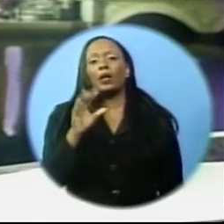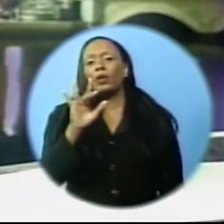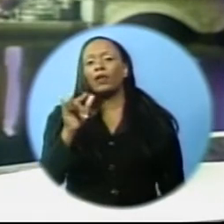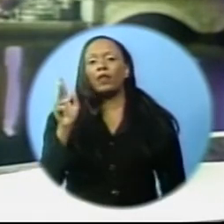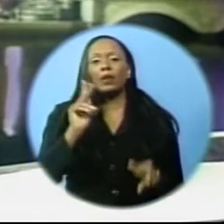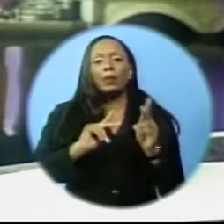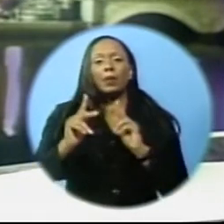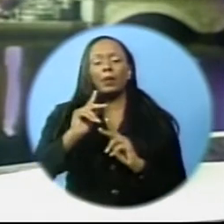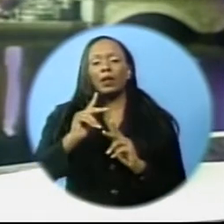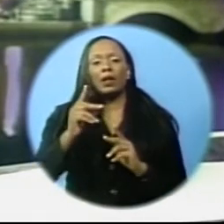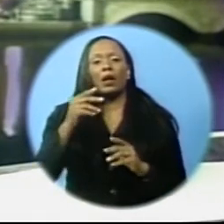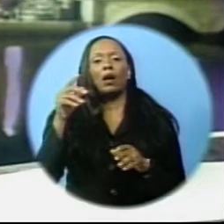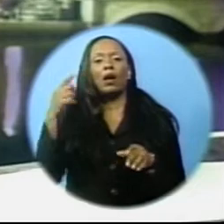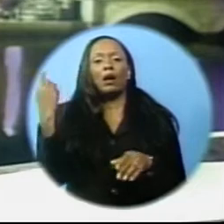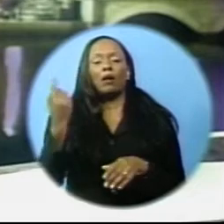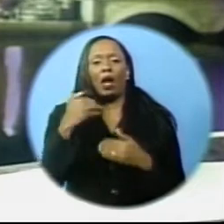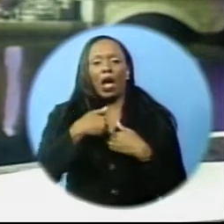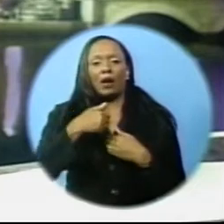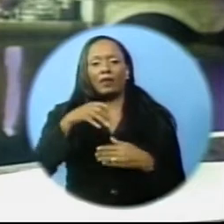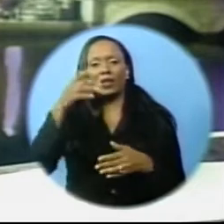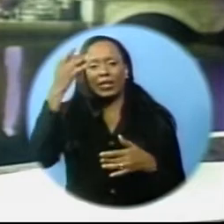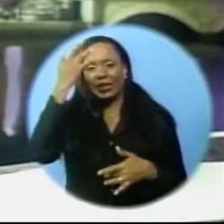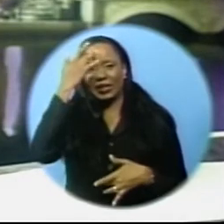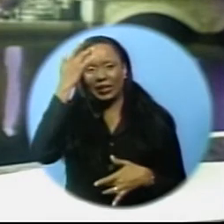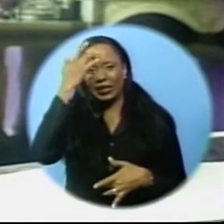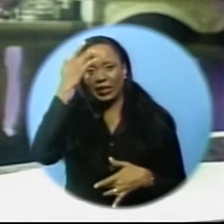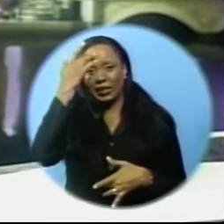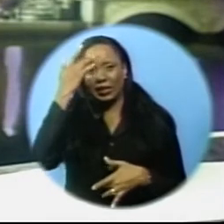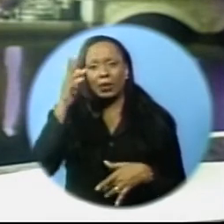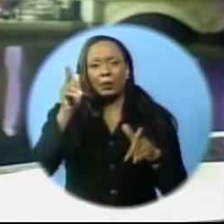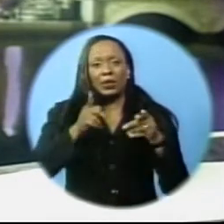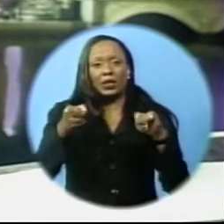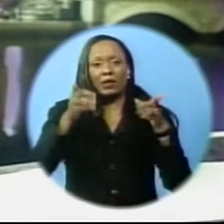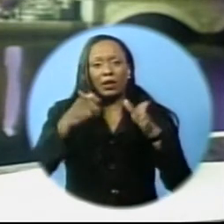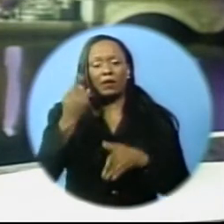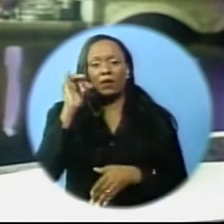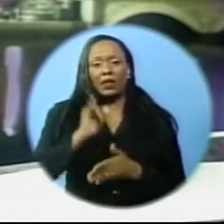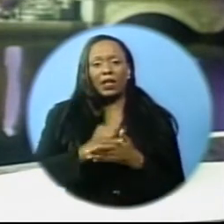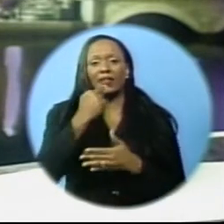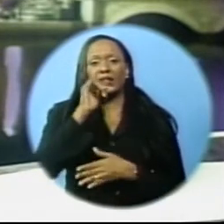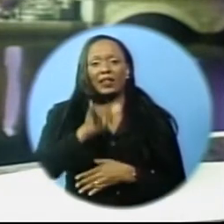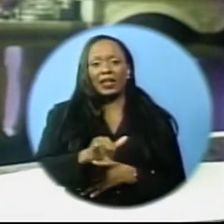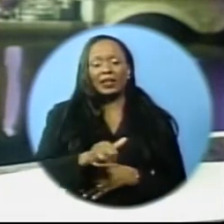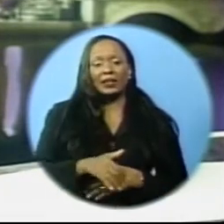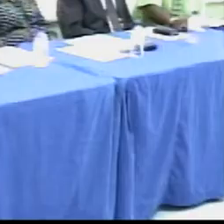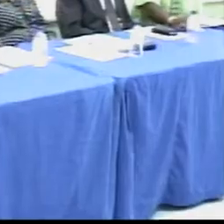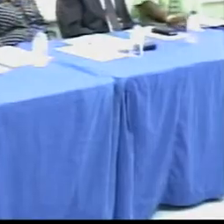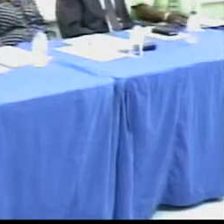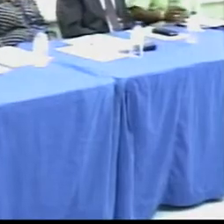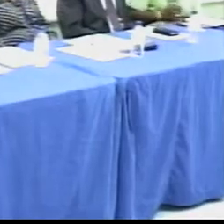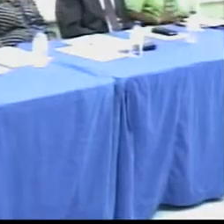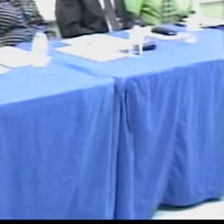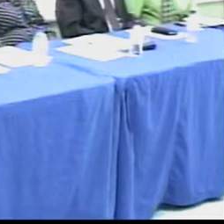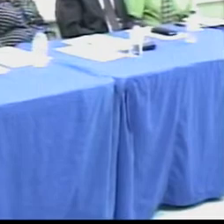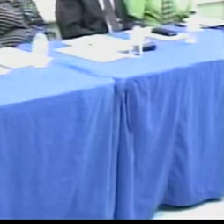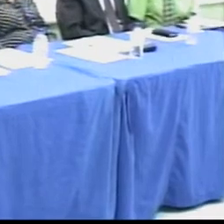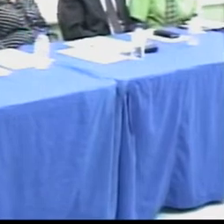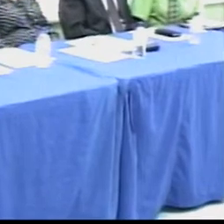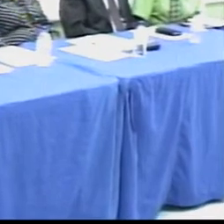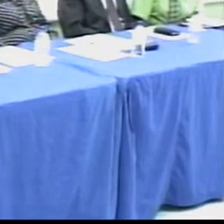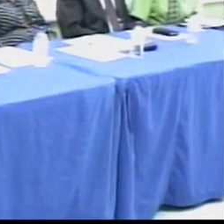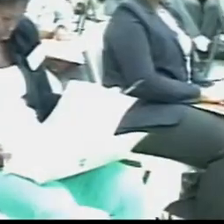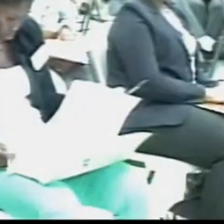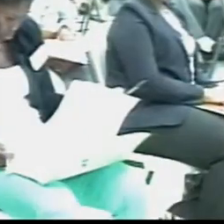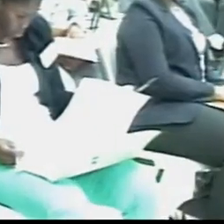Dr. Marquita Gittins St. Hilaire, director of the Leptospira Laboratory. She was speaking at a training workshop on